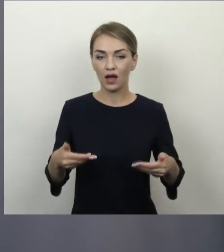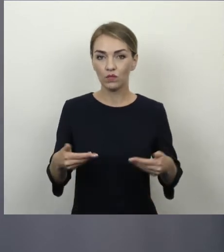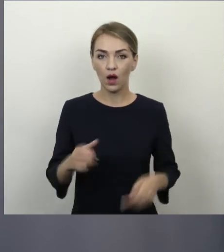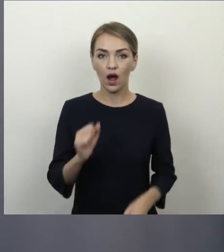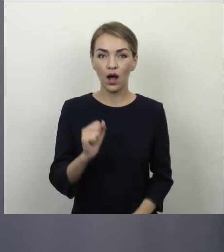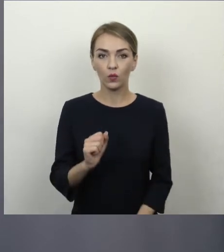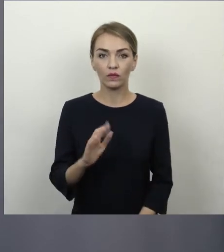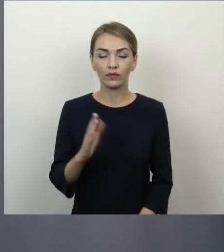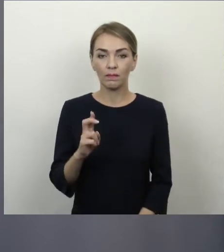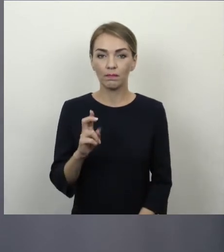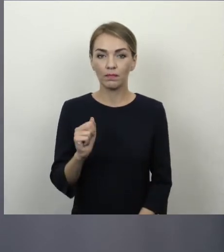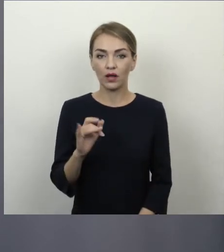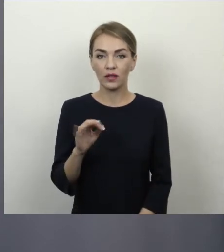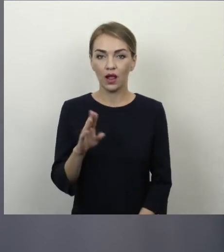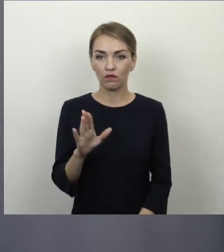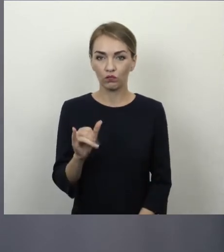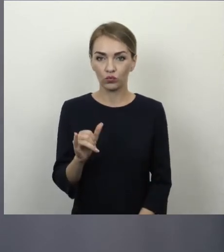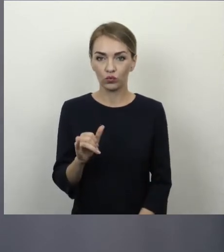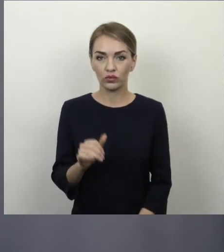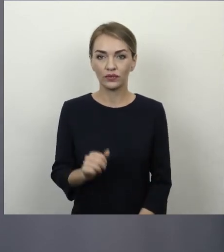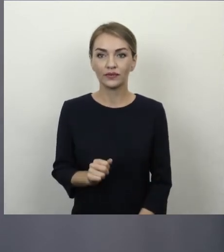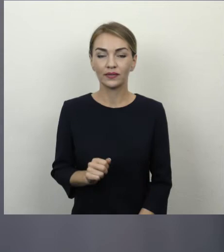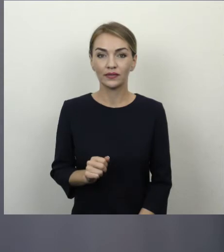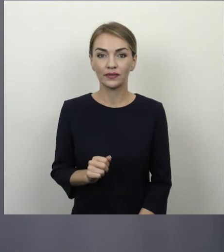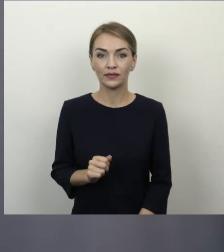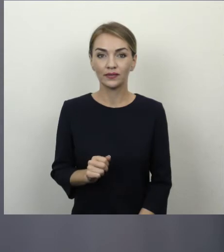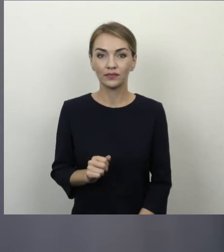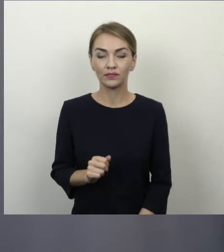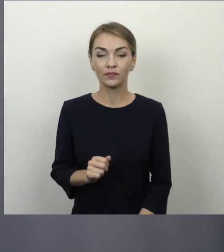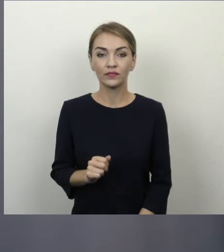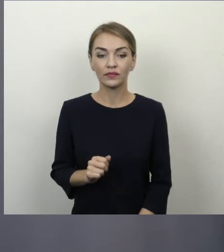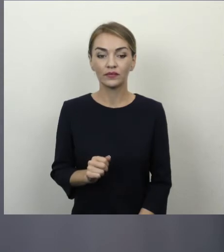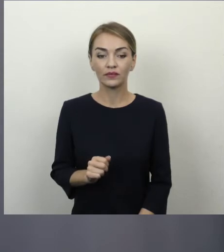I want to welcome Alla Basalayeva,